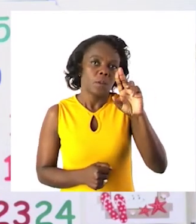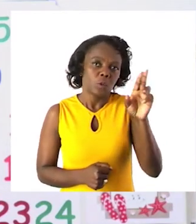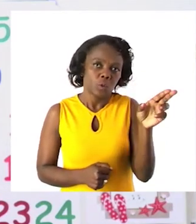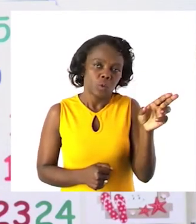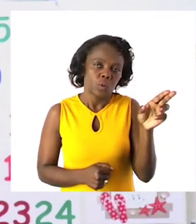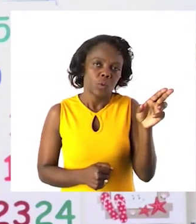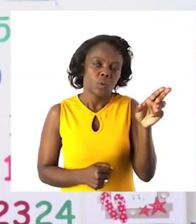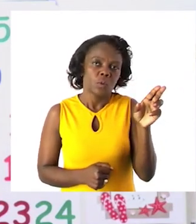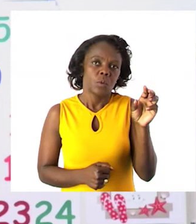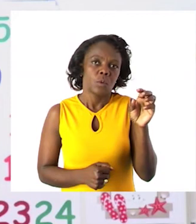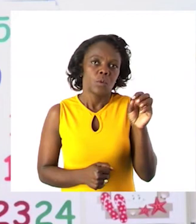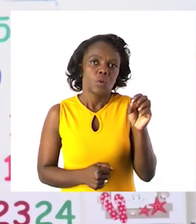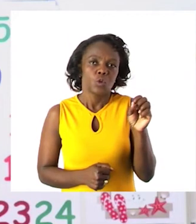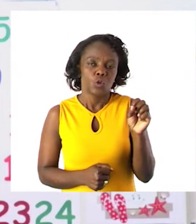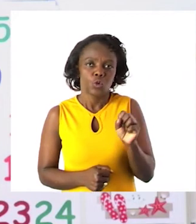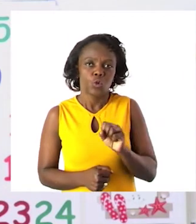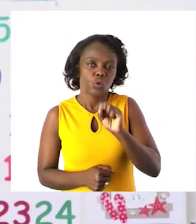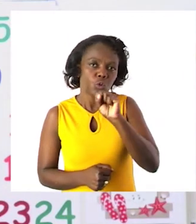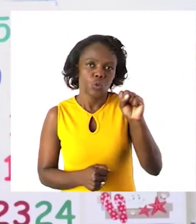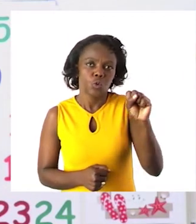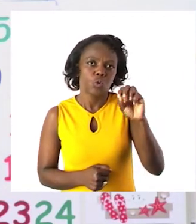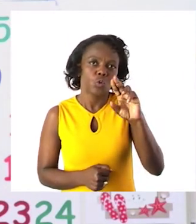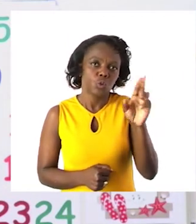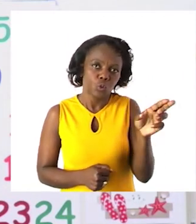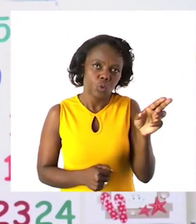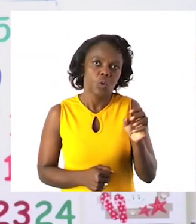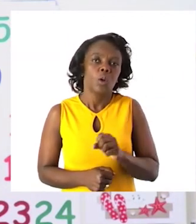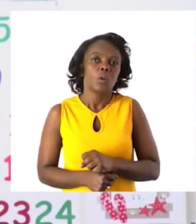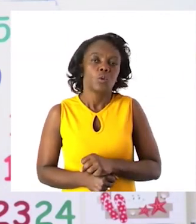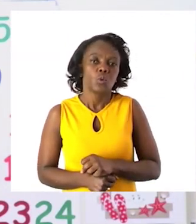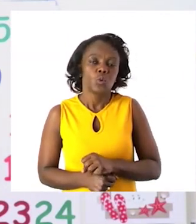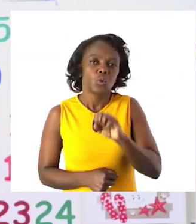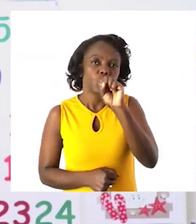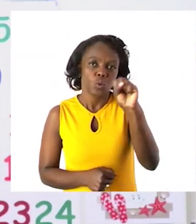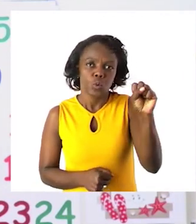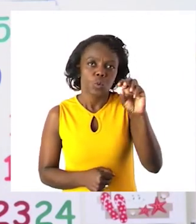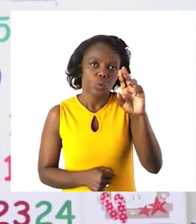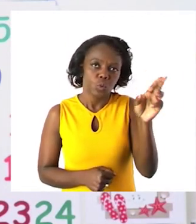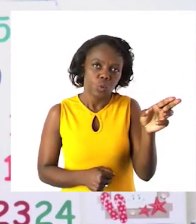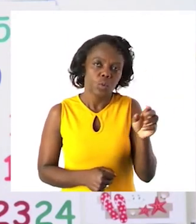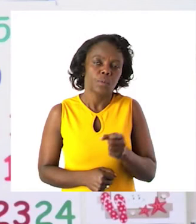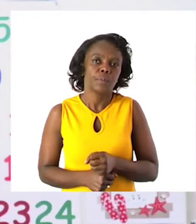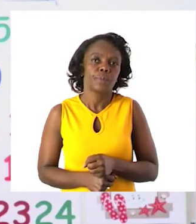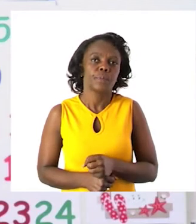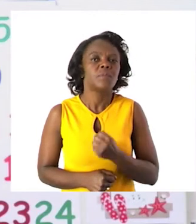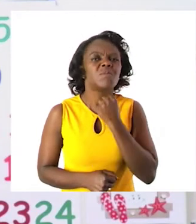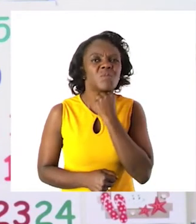together, we say sh. We say sh. Put your finger on your